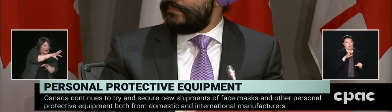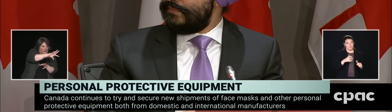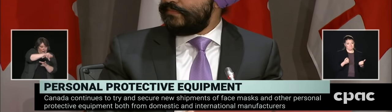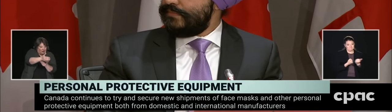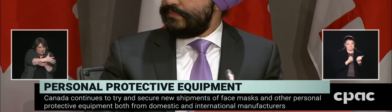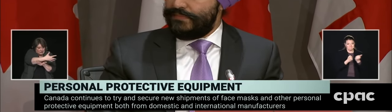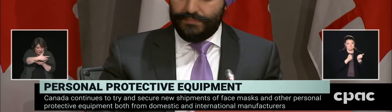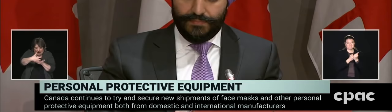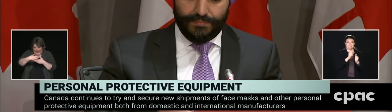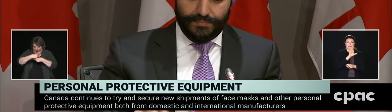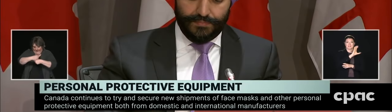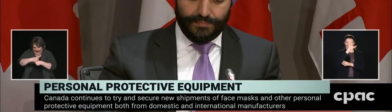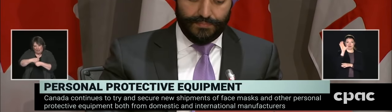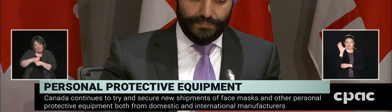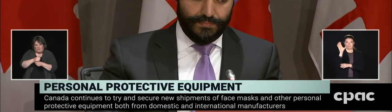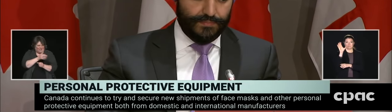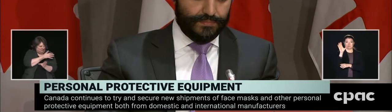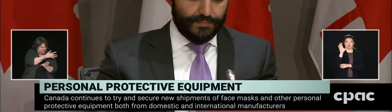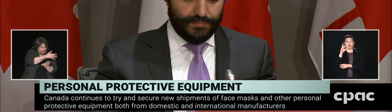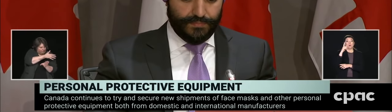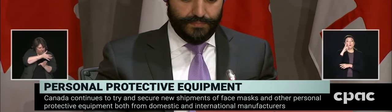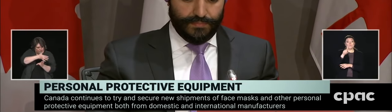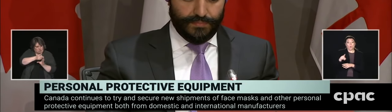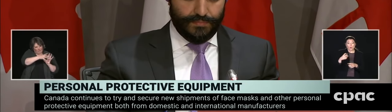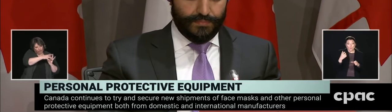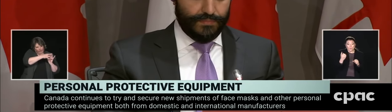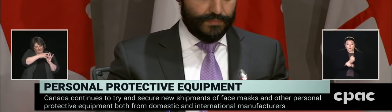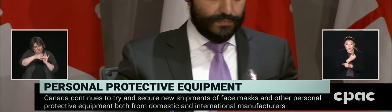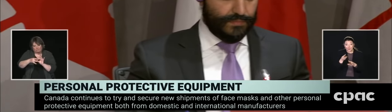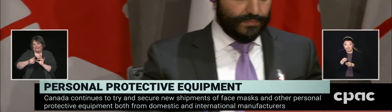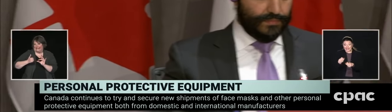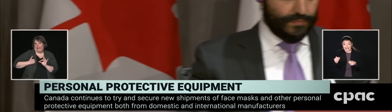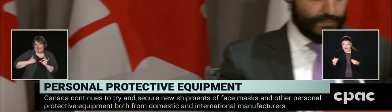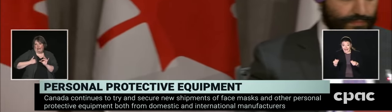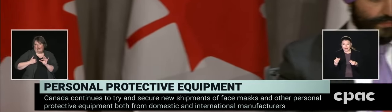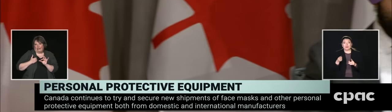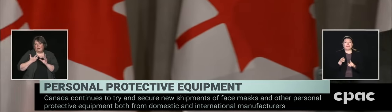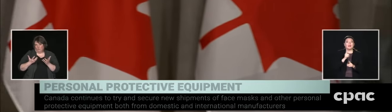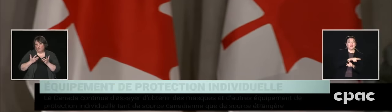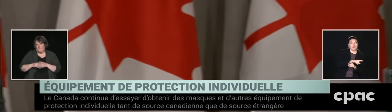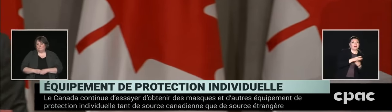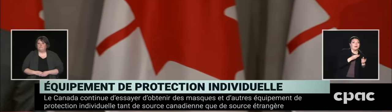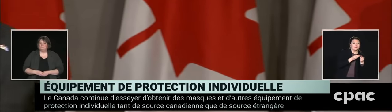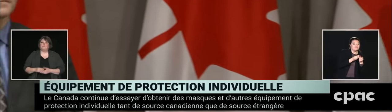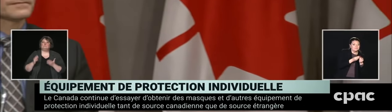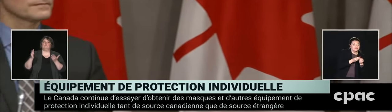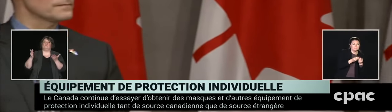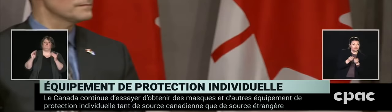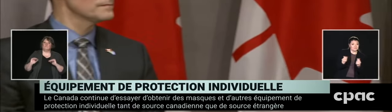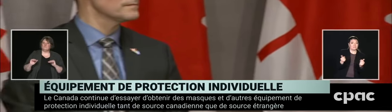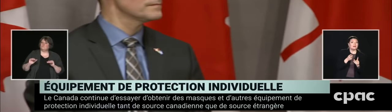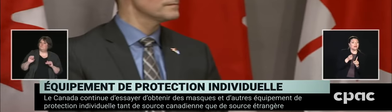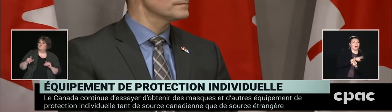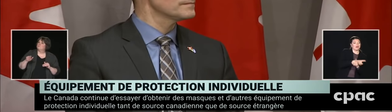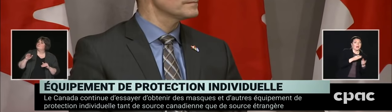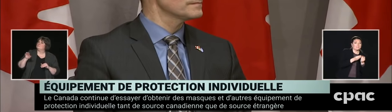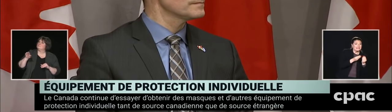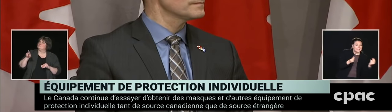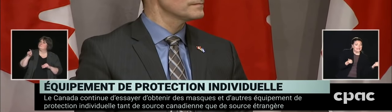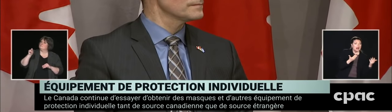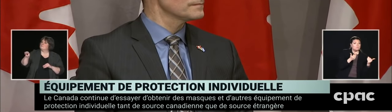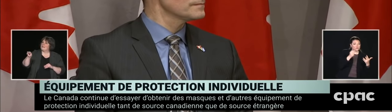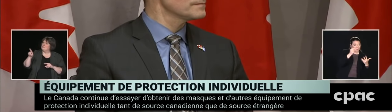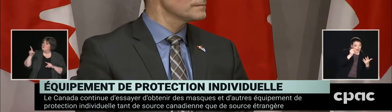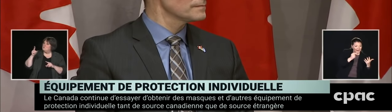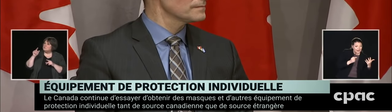Thank you. Minister Mora, follow-up? Yes, thank you. And Minister Anand, you mentioned 2.3 million N95 masks coming